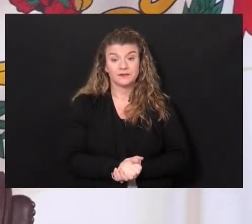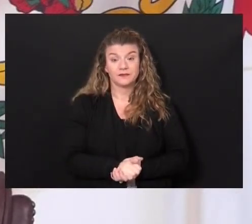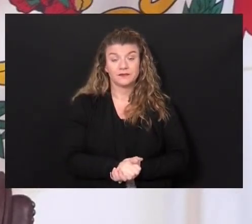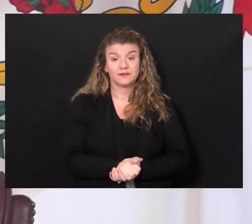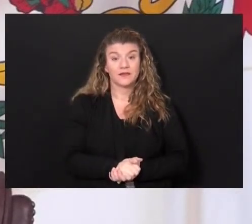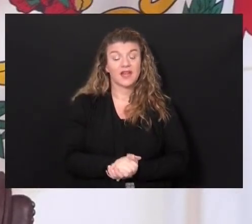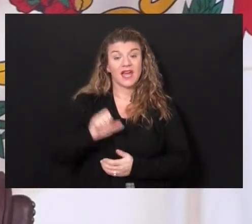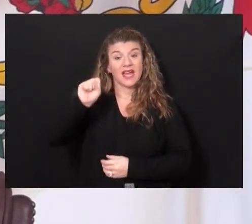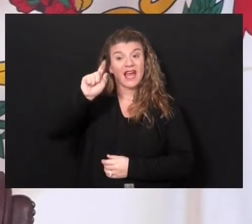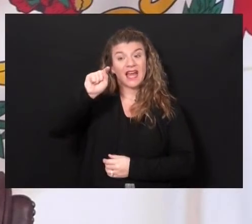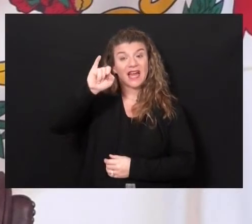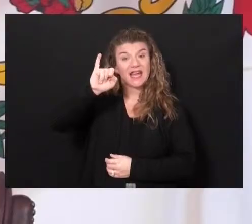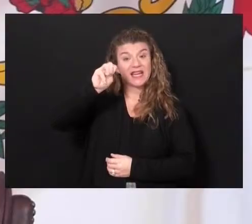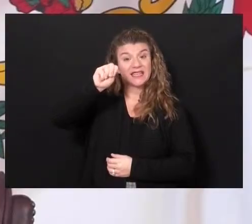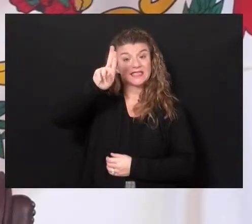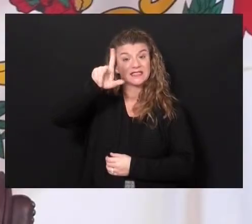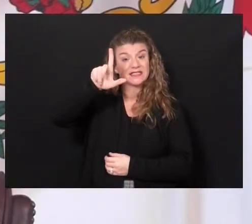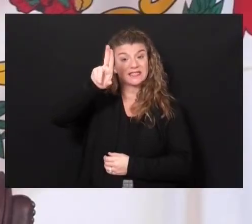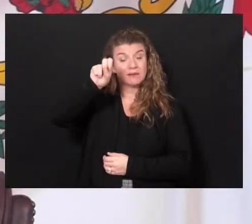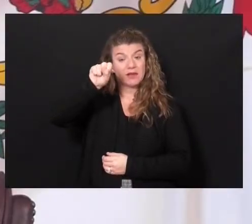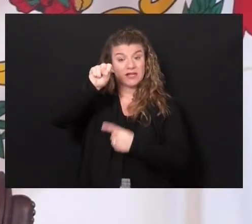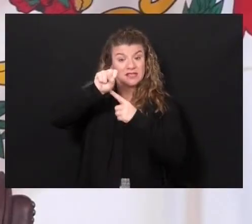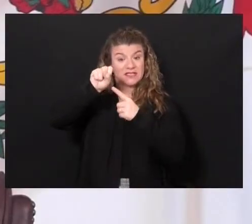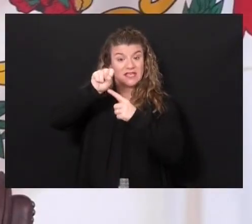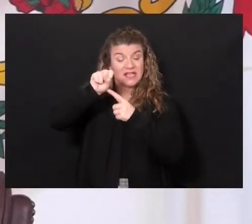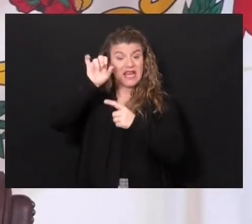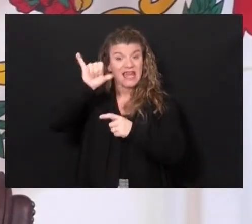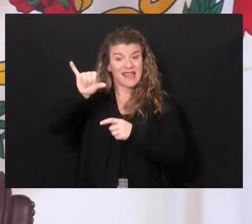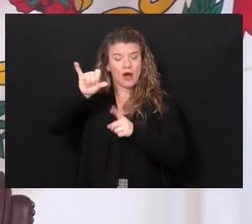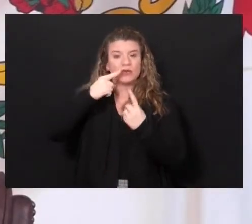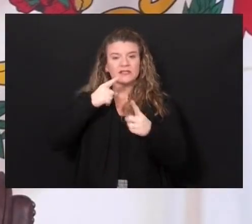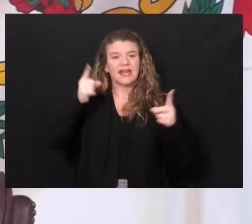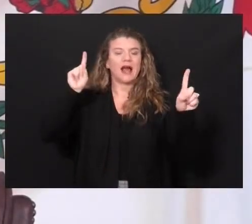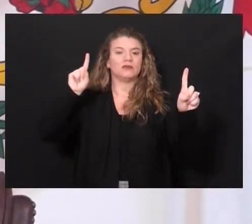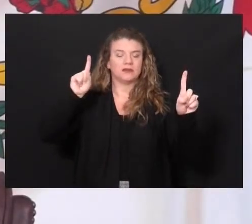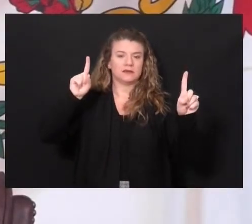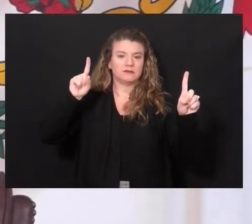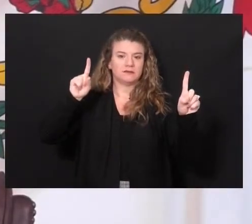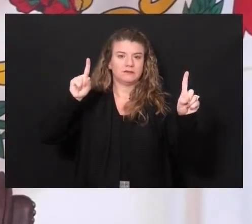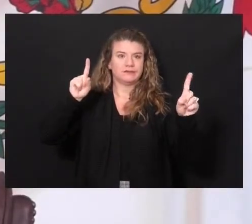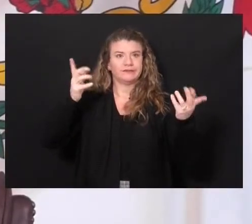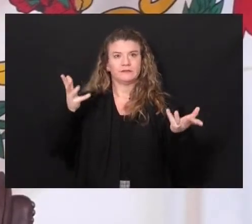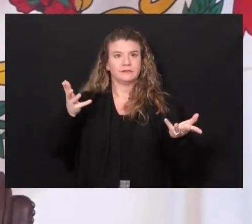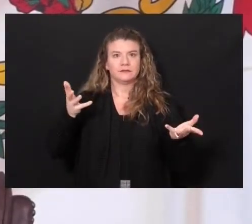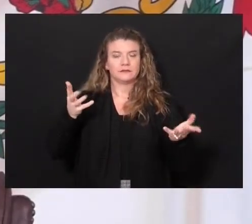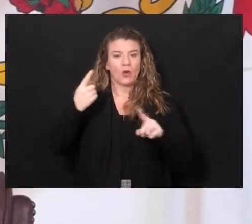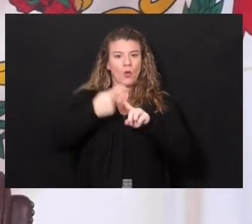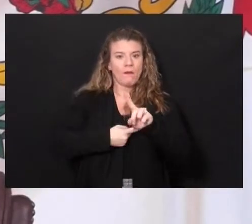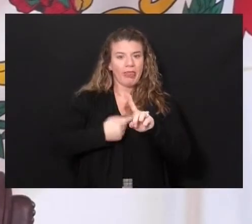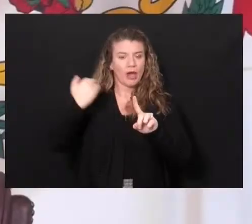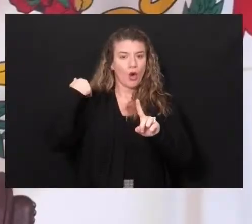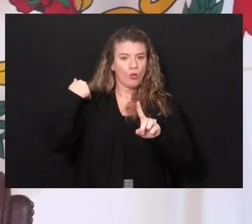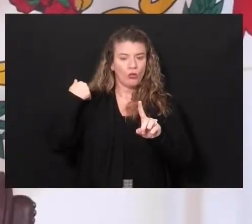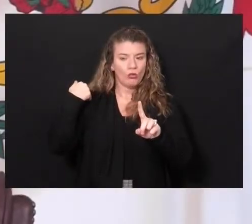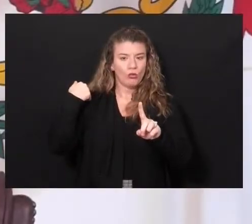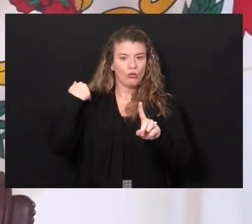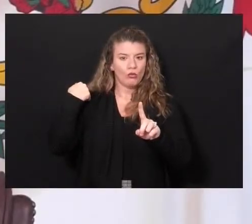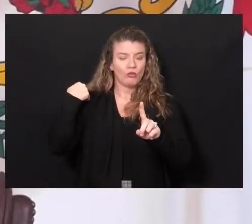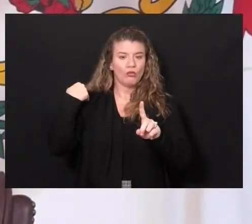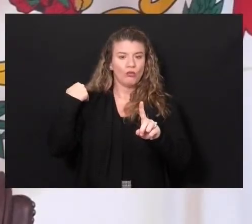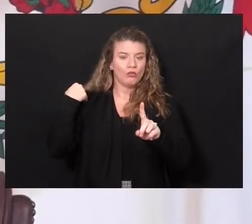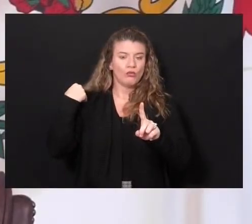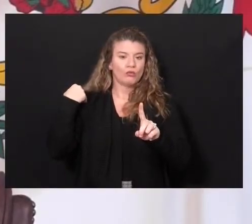the stimulus package that came out probably, I don't know, a month ago,